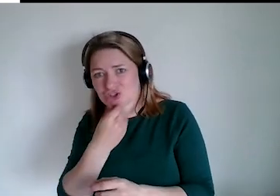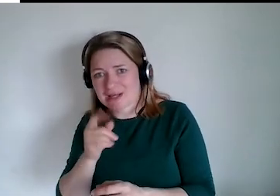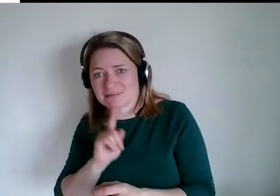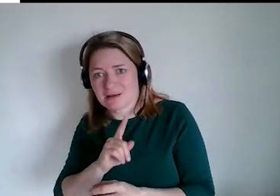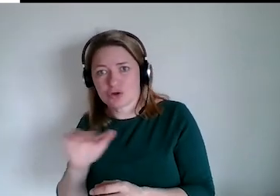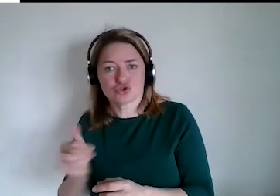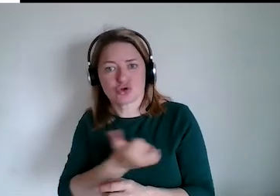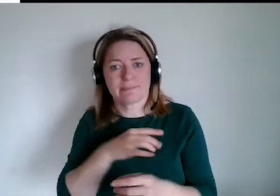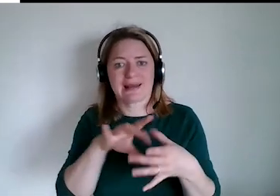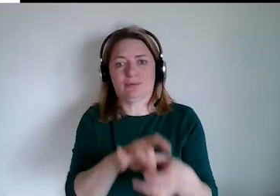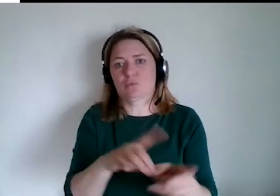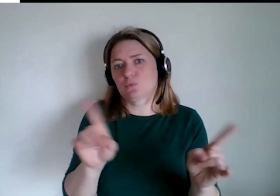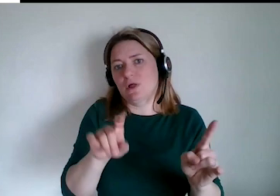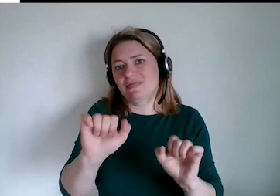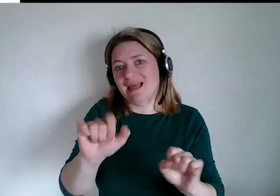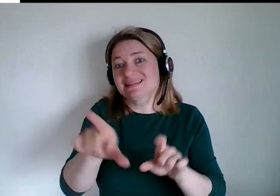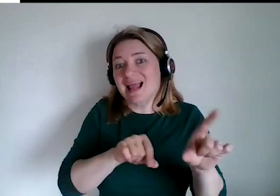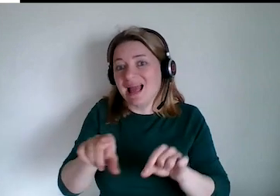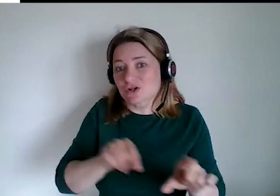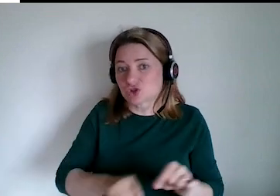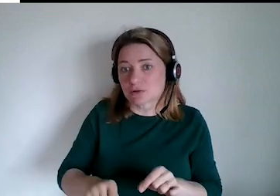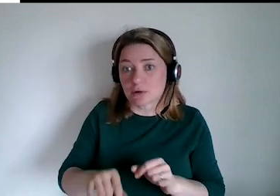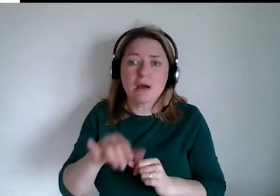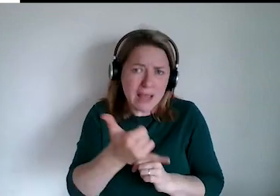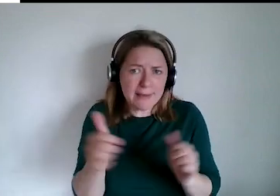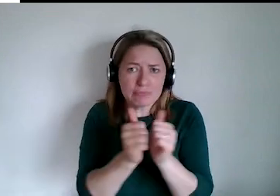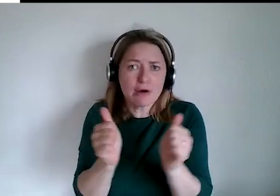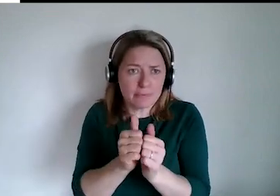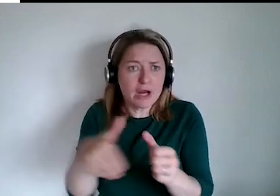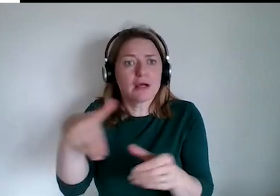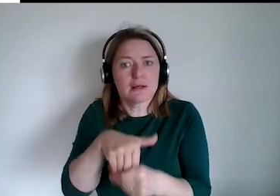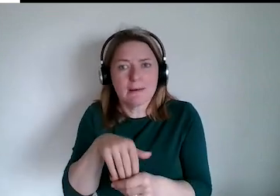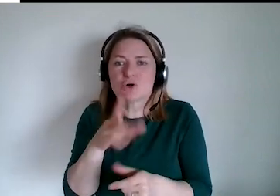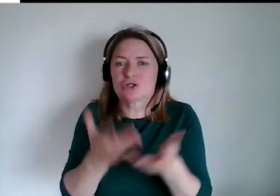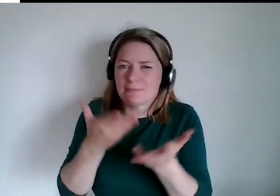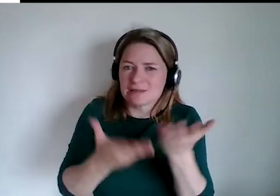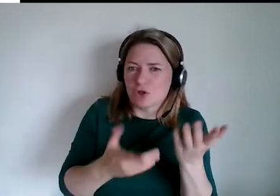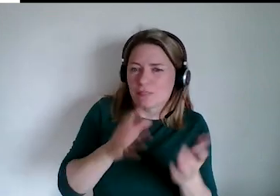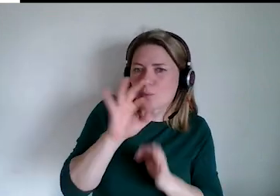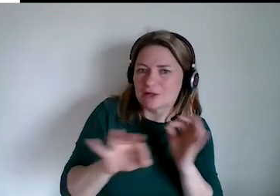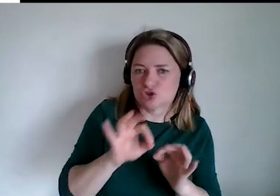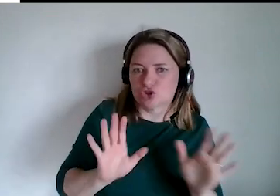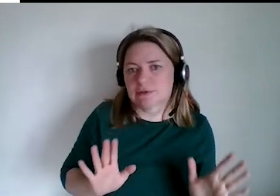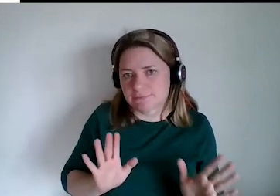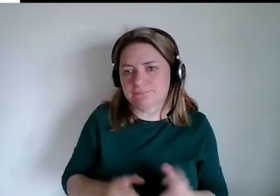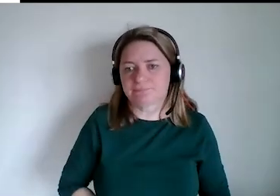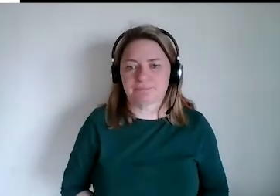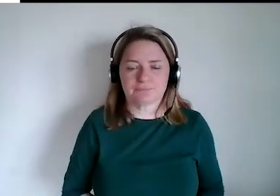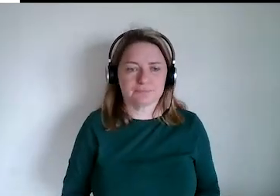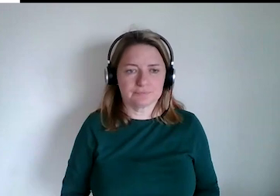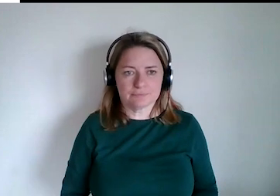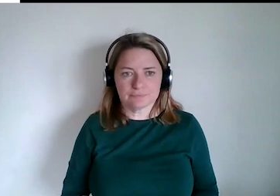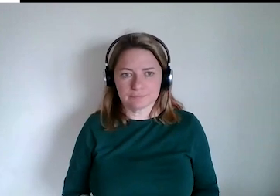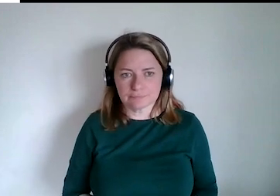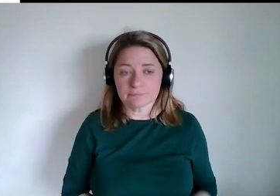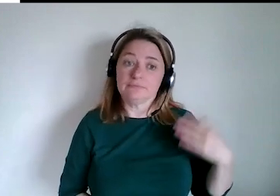are relevant to, say, selection policy. Yeah, it might be appropriate to put gender in, but it depends on your question, really. So managing